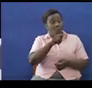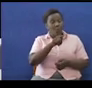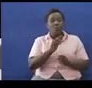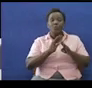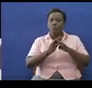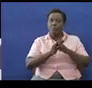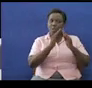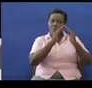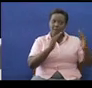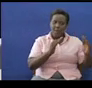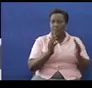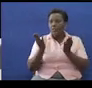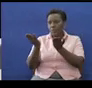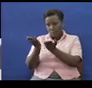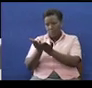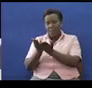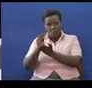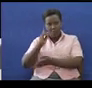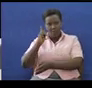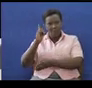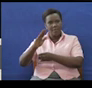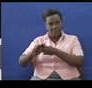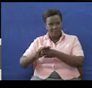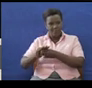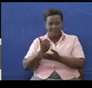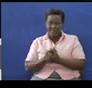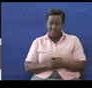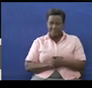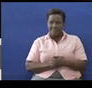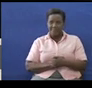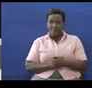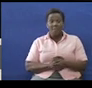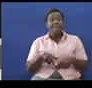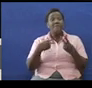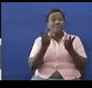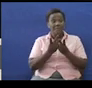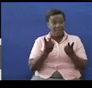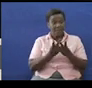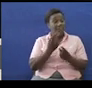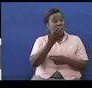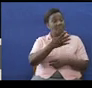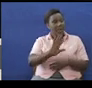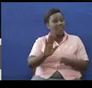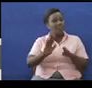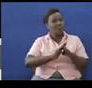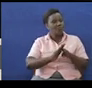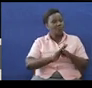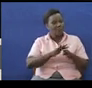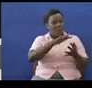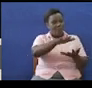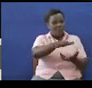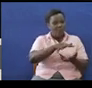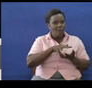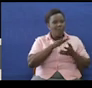is the electricity, producing electricity, the one we use at home, at school, and the other places. And again, we